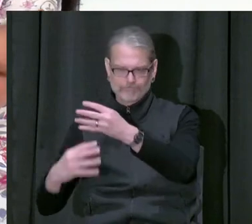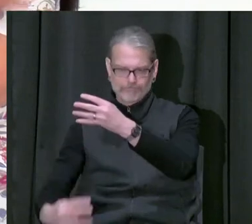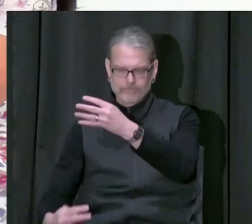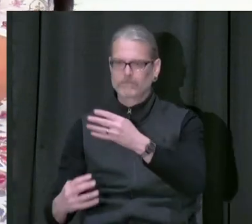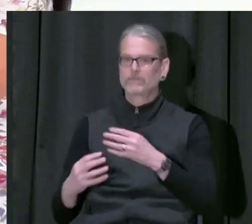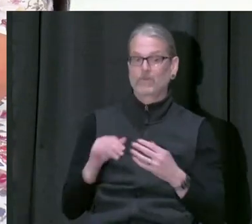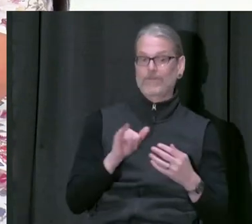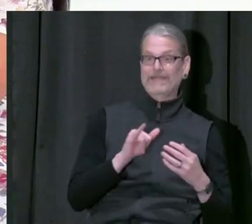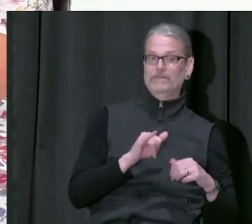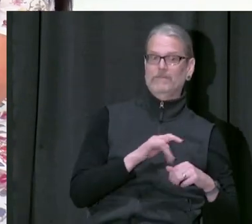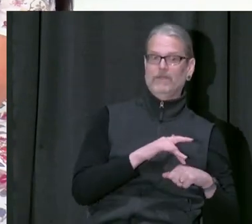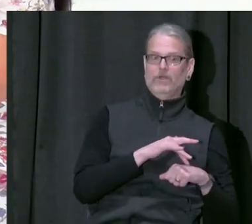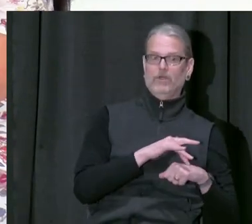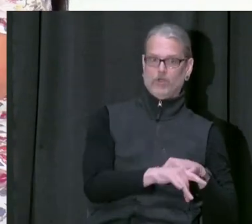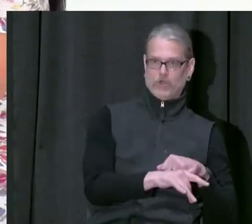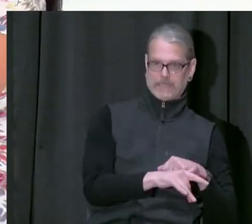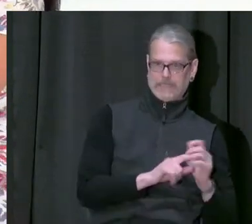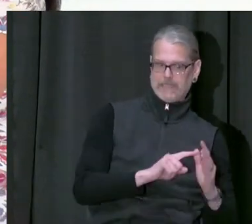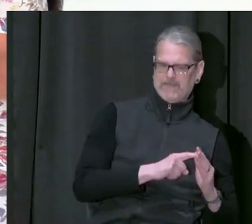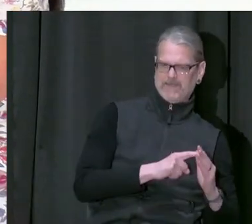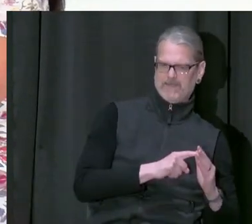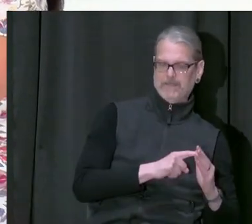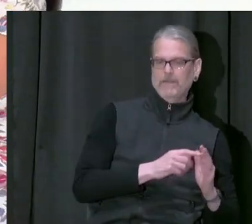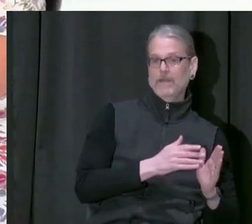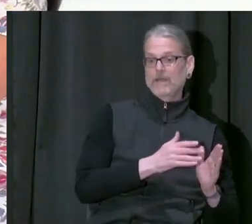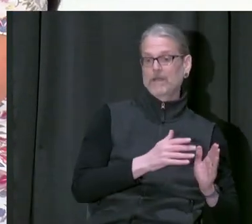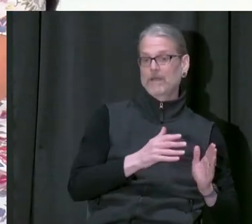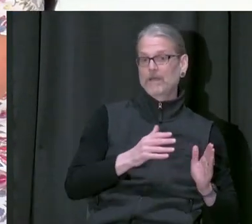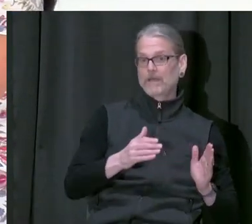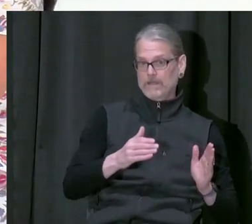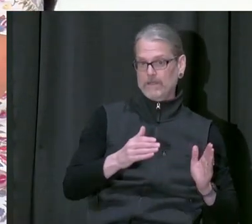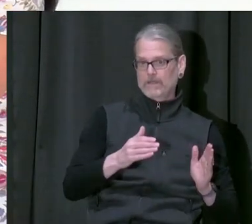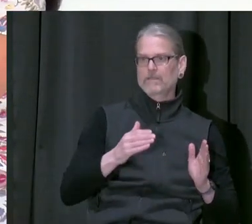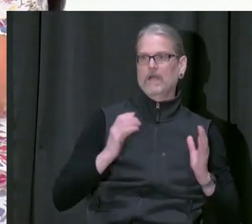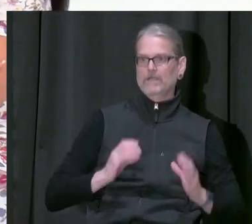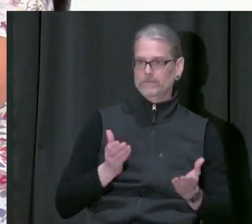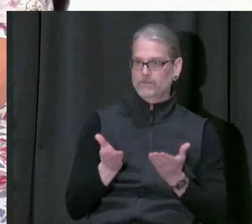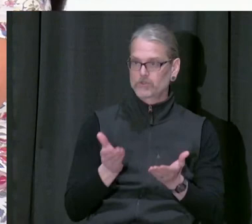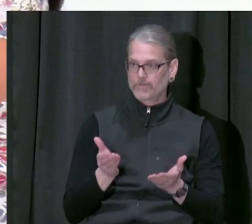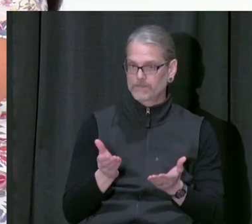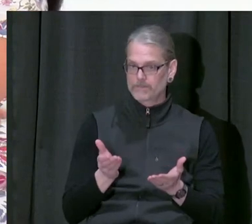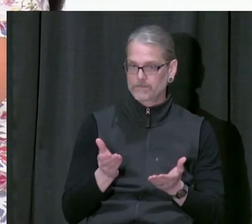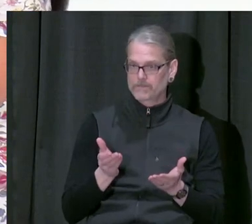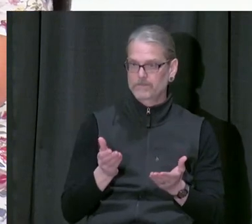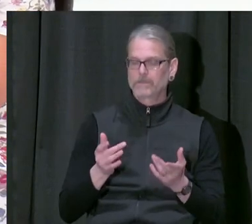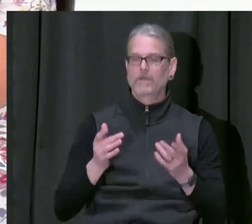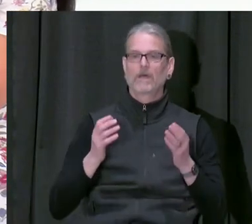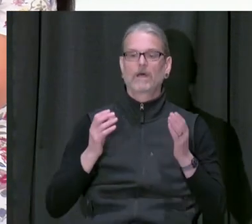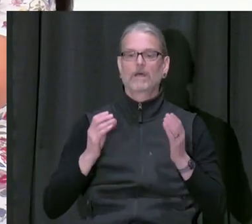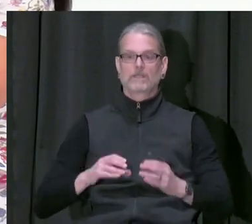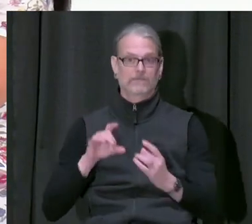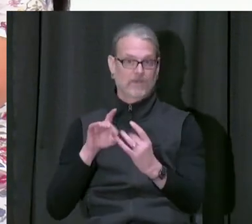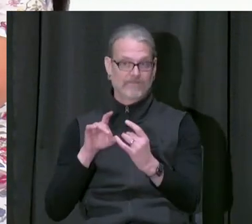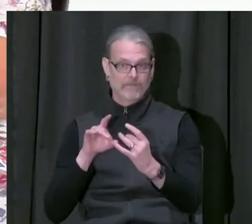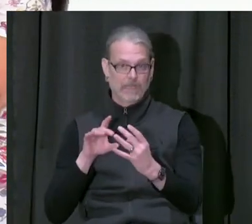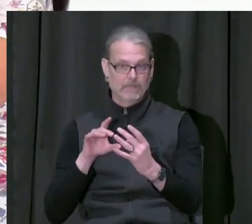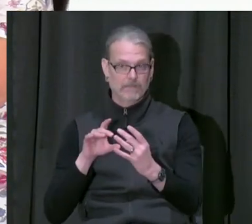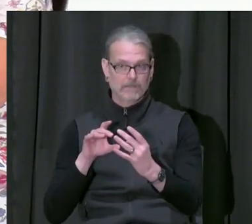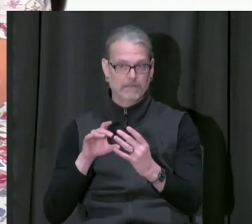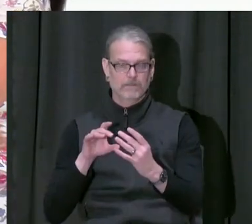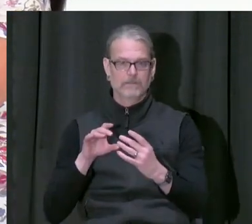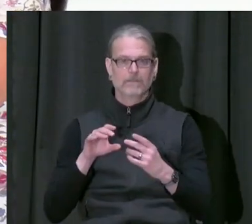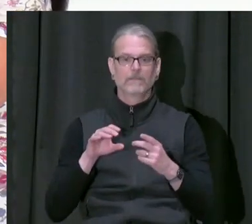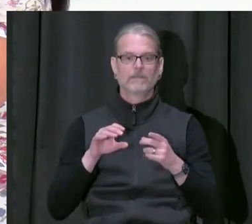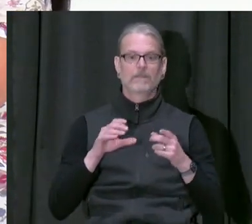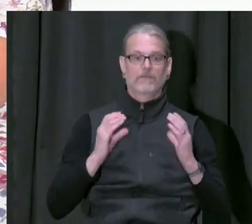early, and then you have, a customer service, customer feedback, voice of the customer